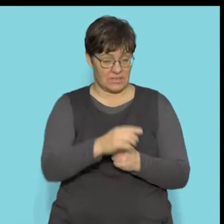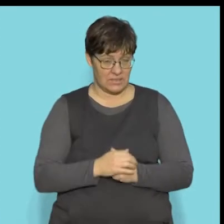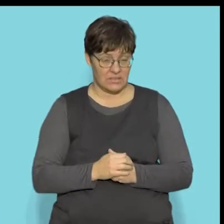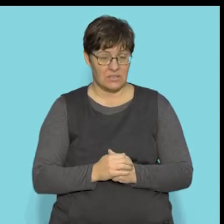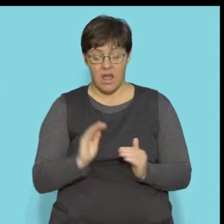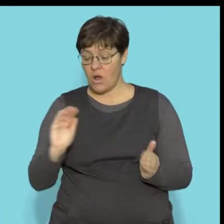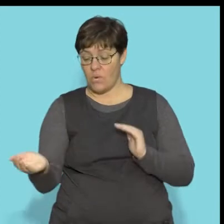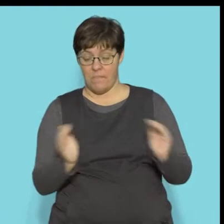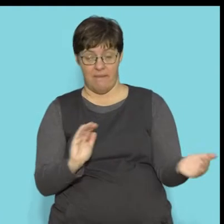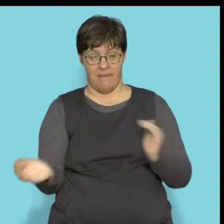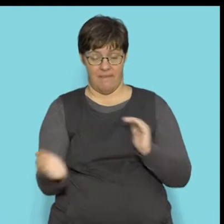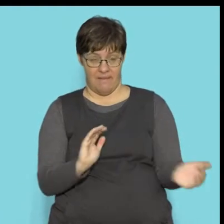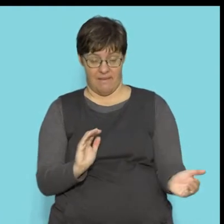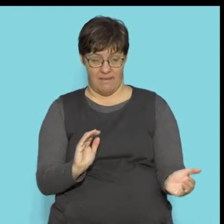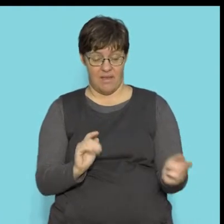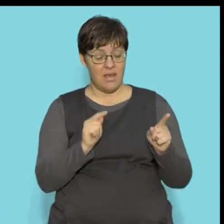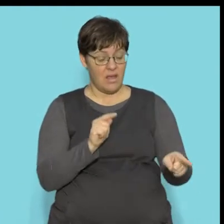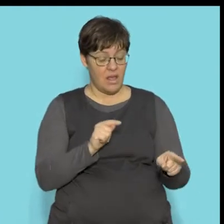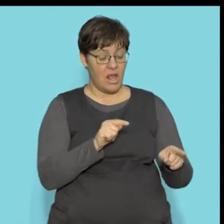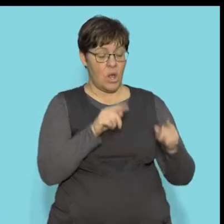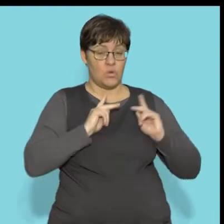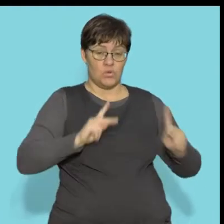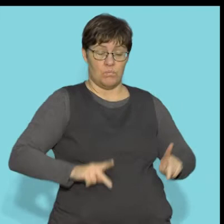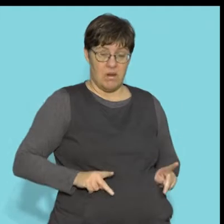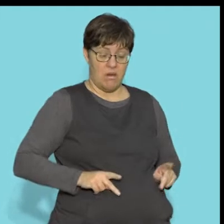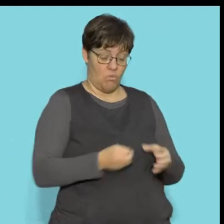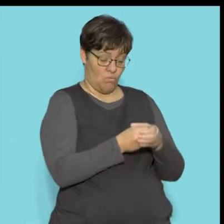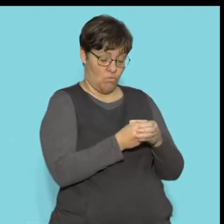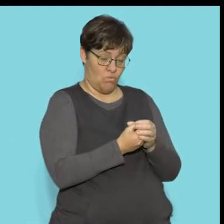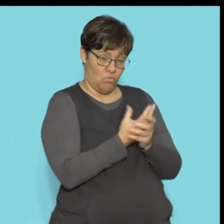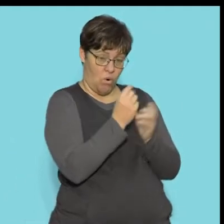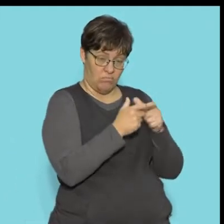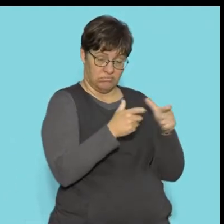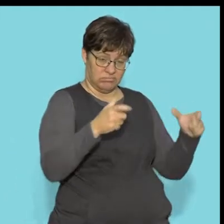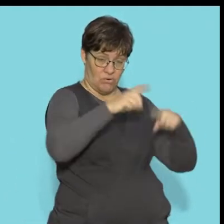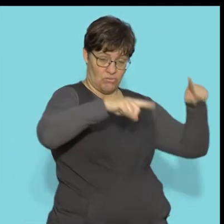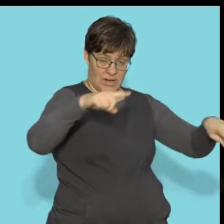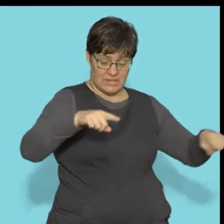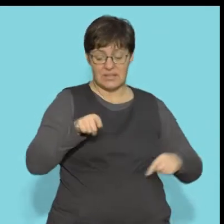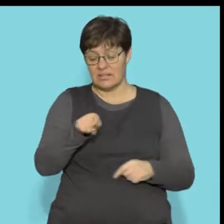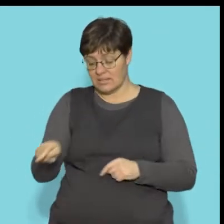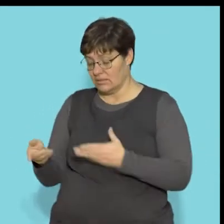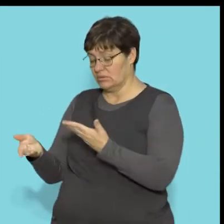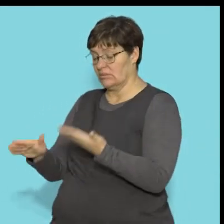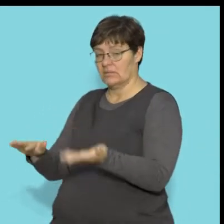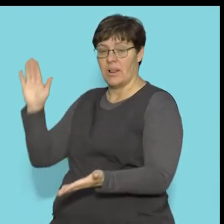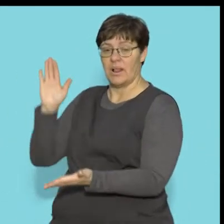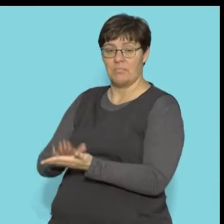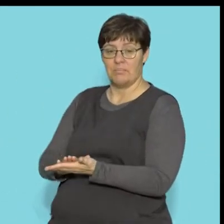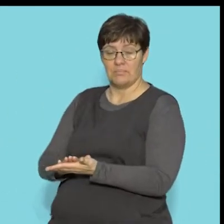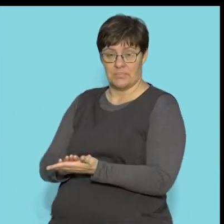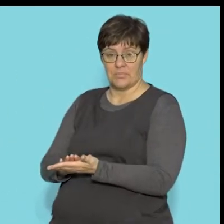a comparison between the human population growth rate and the extinction rate of